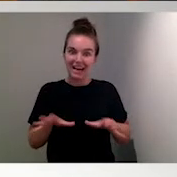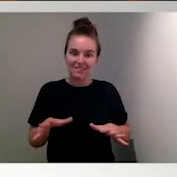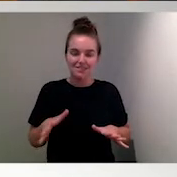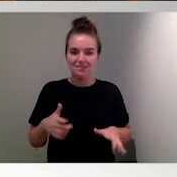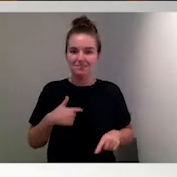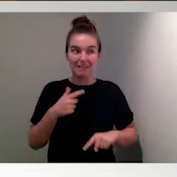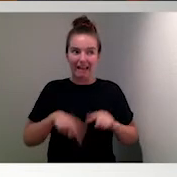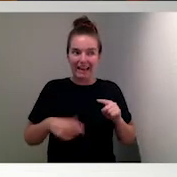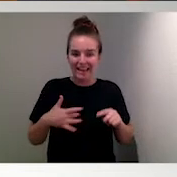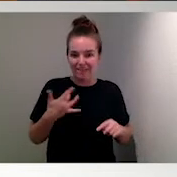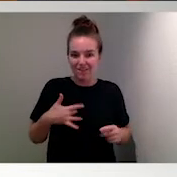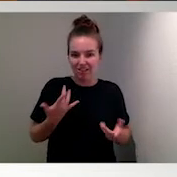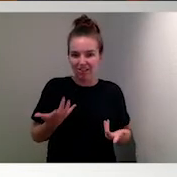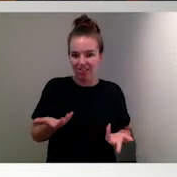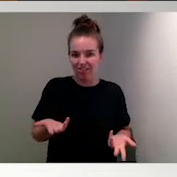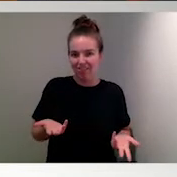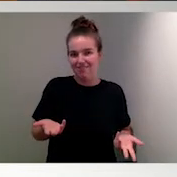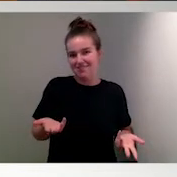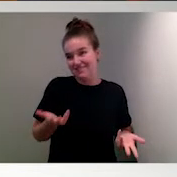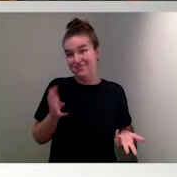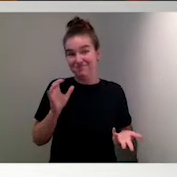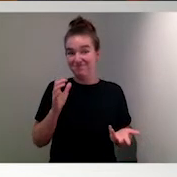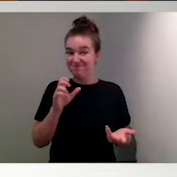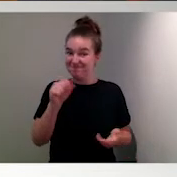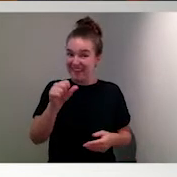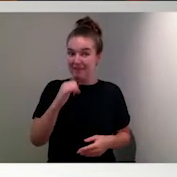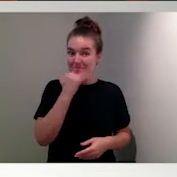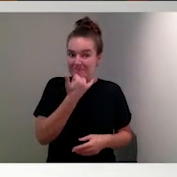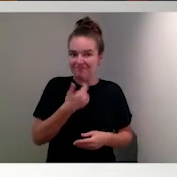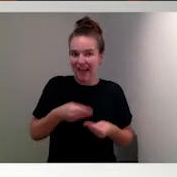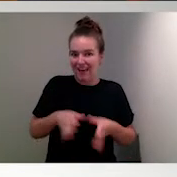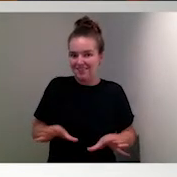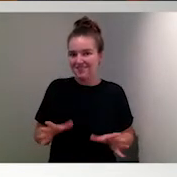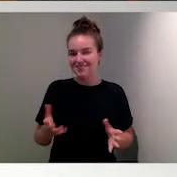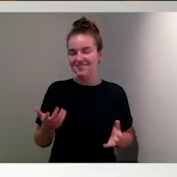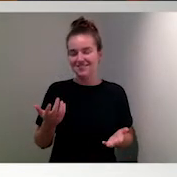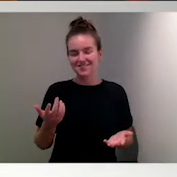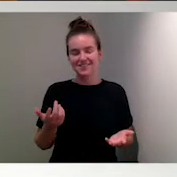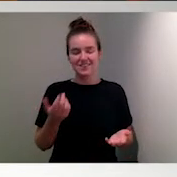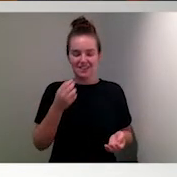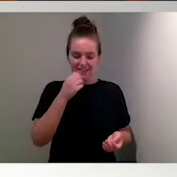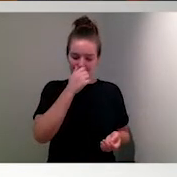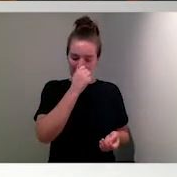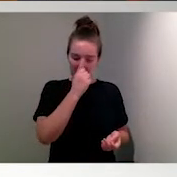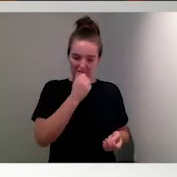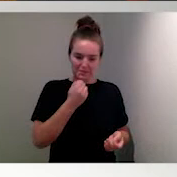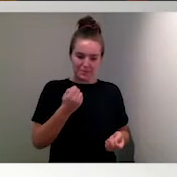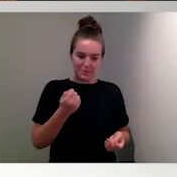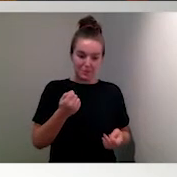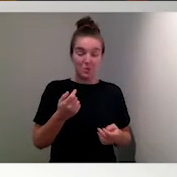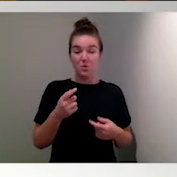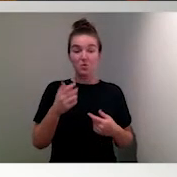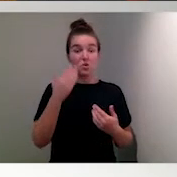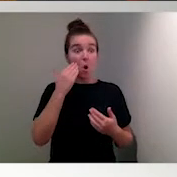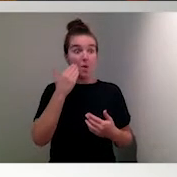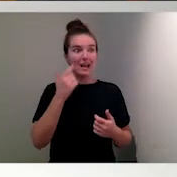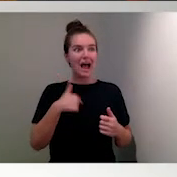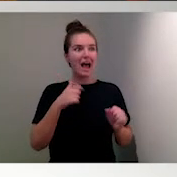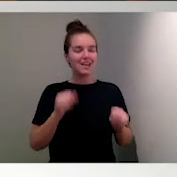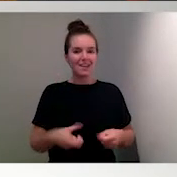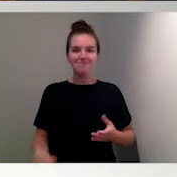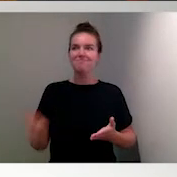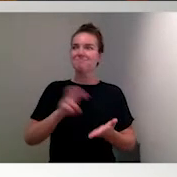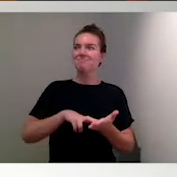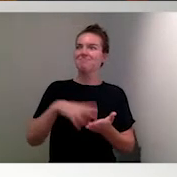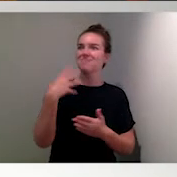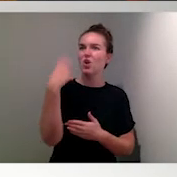Knowing that I can get up and go and do things like travel and see amazing things and create those experiences, it